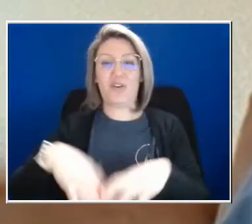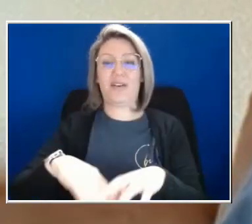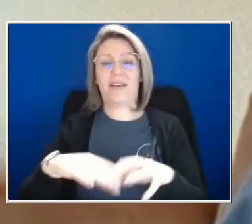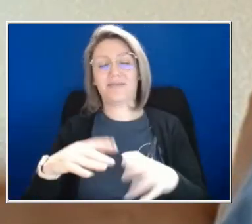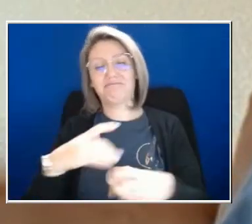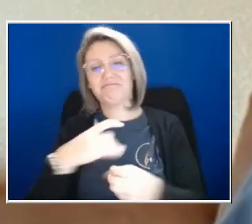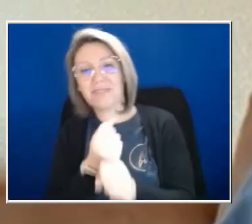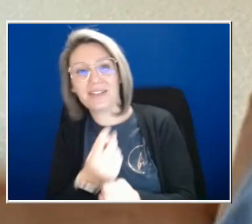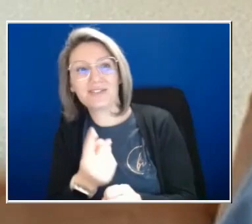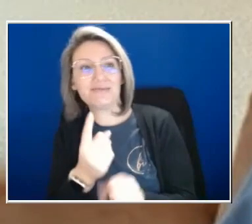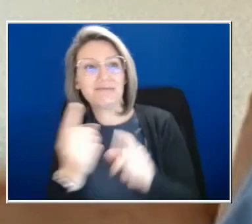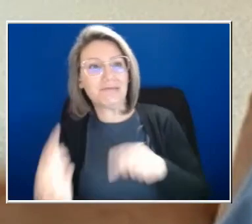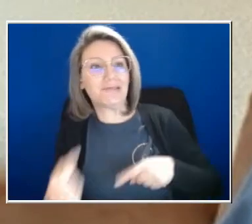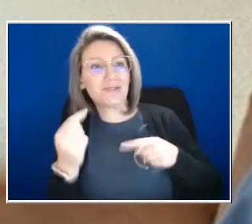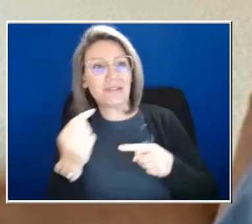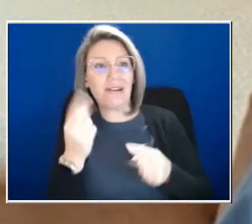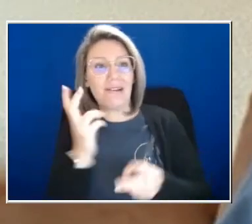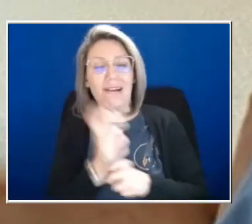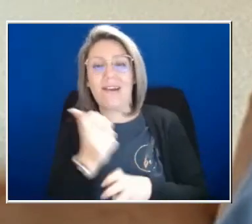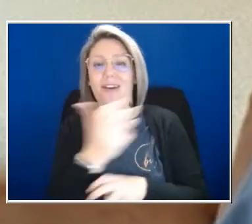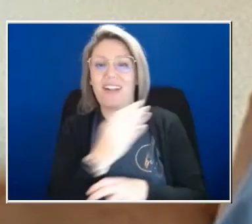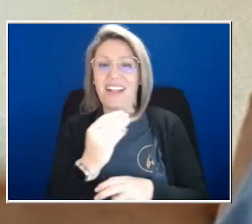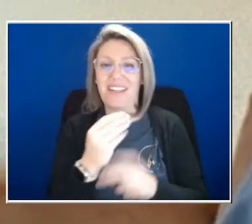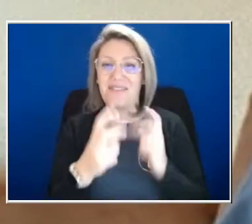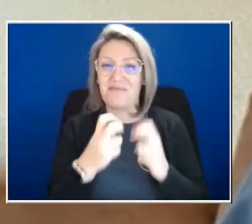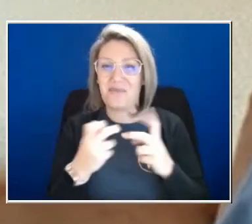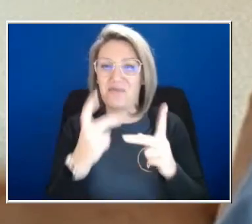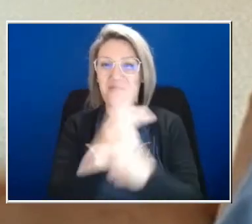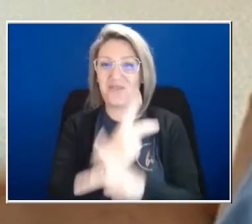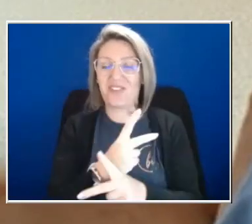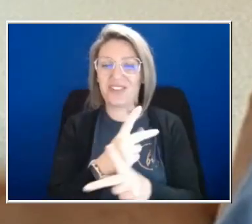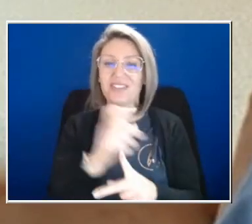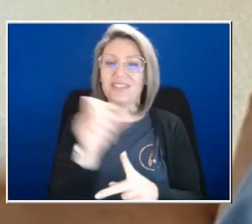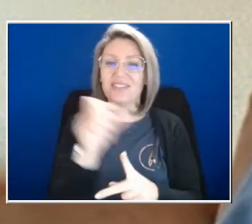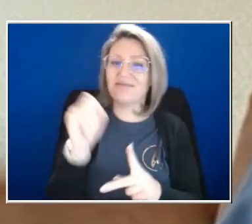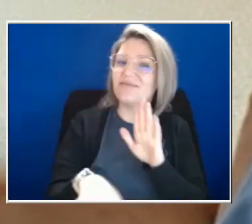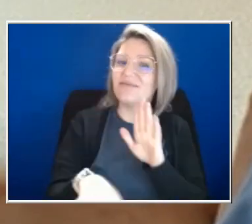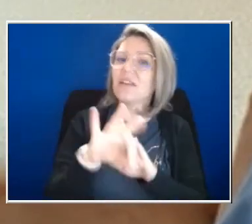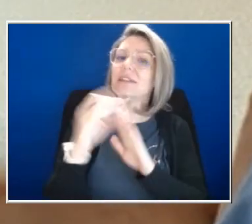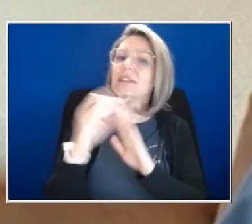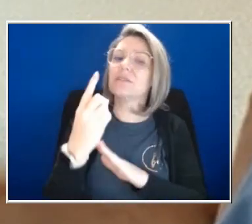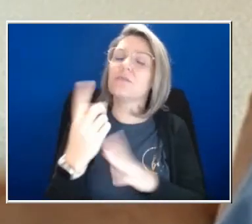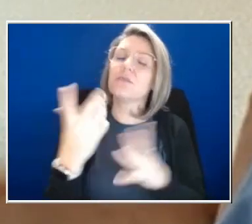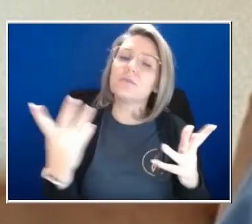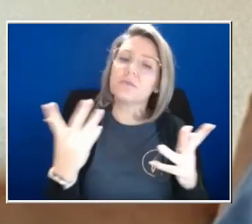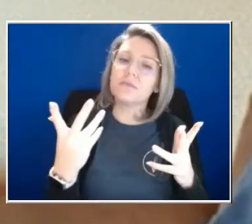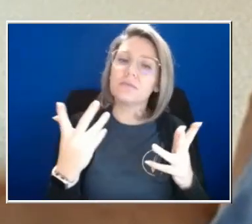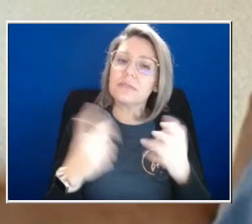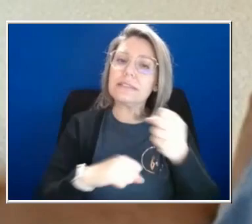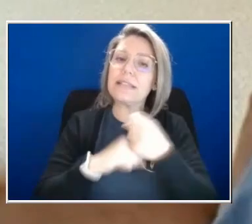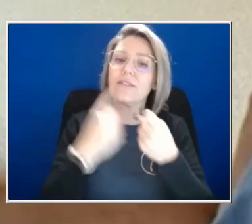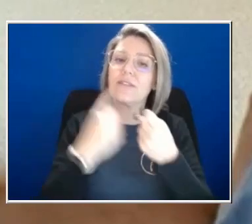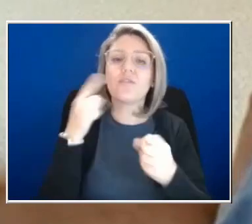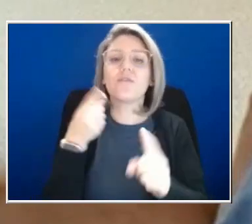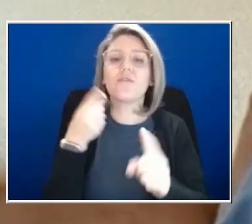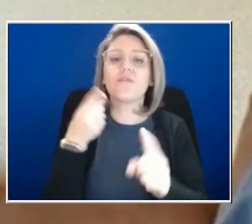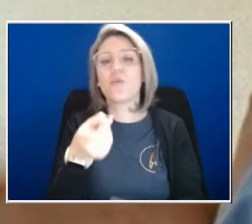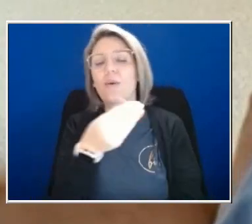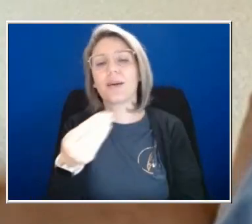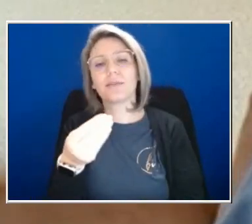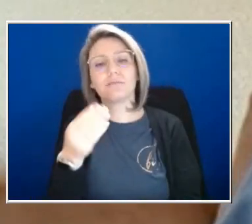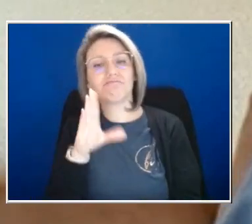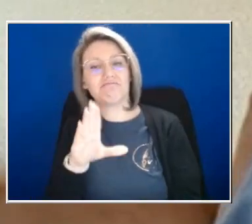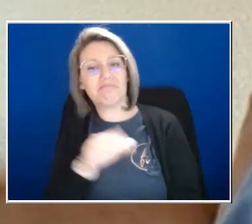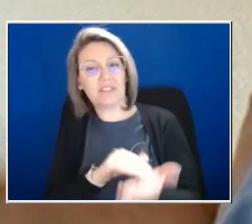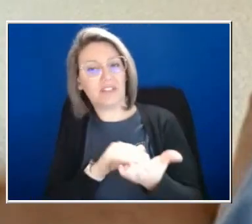makes the struggle harder and makes the problem worse. So yeah, find someone that is an advocate for you, and the doctors at